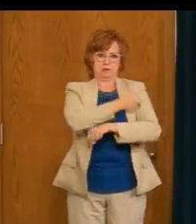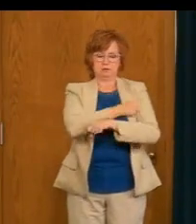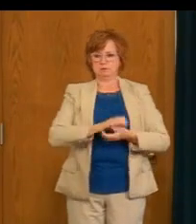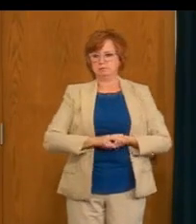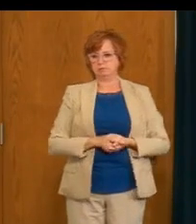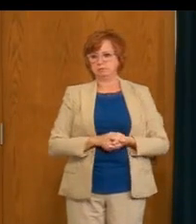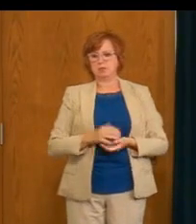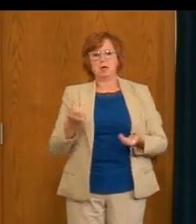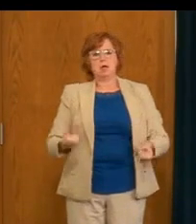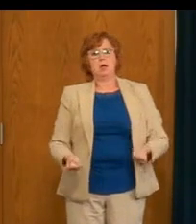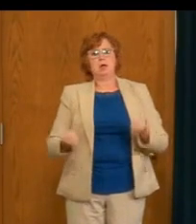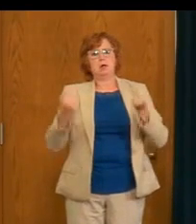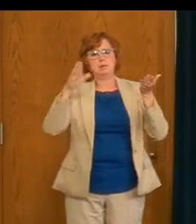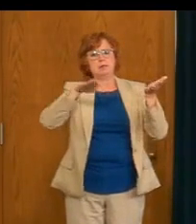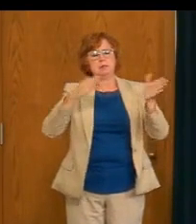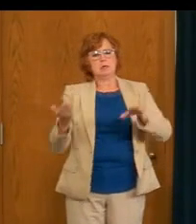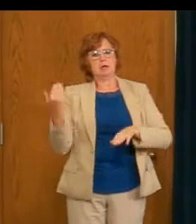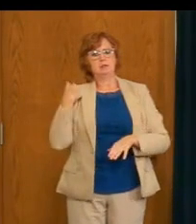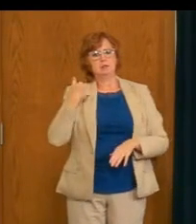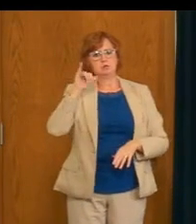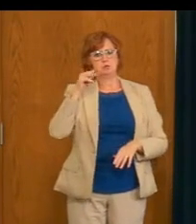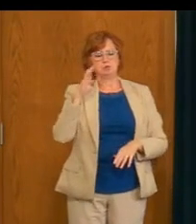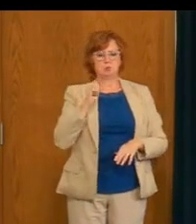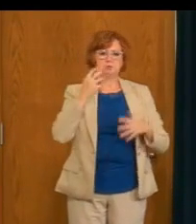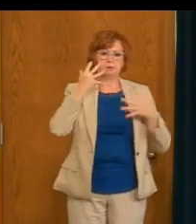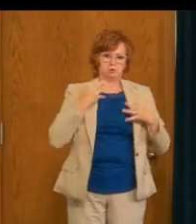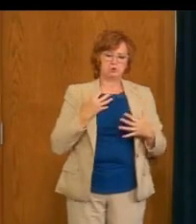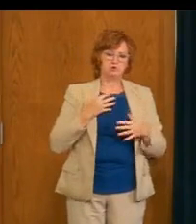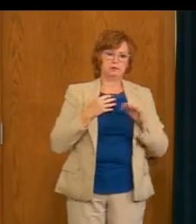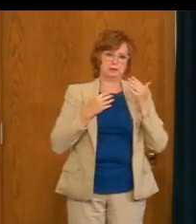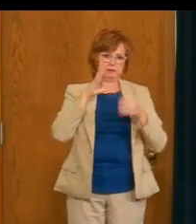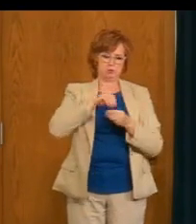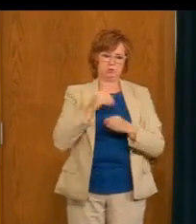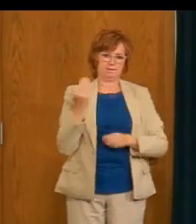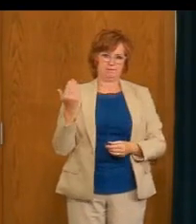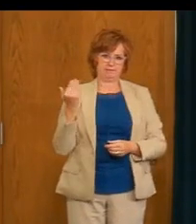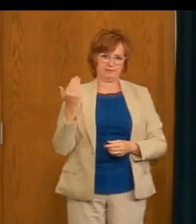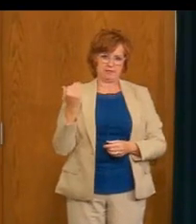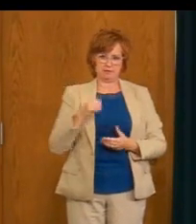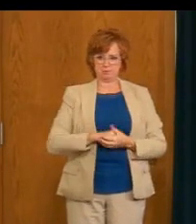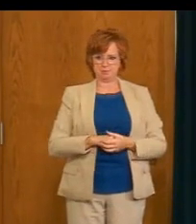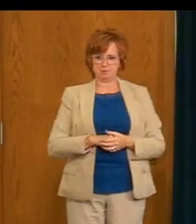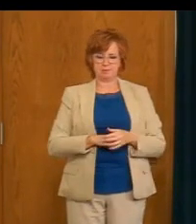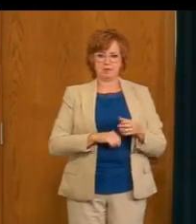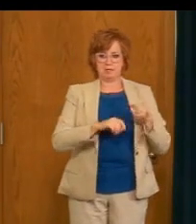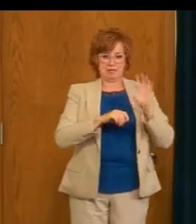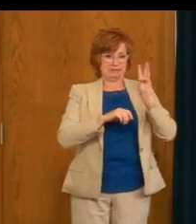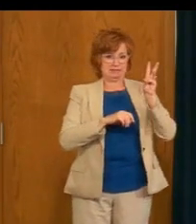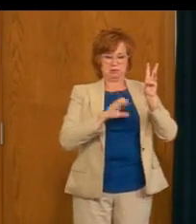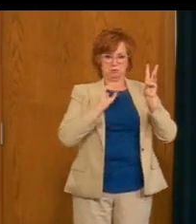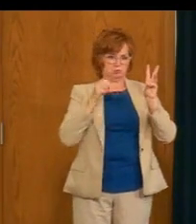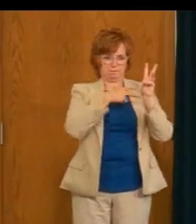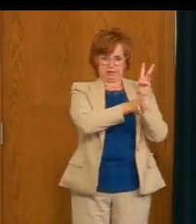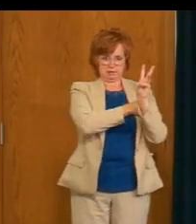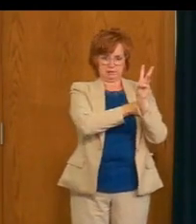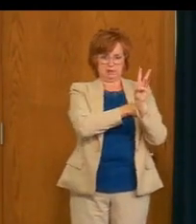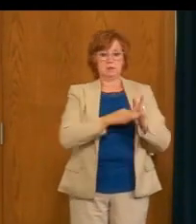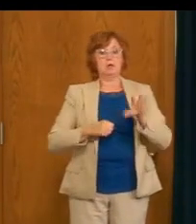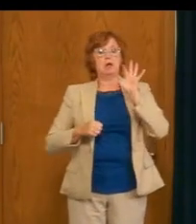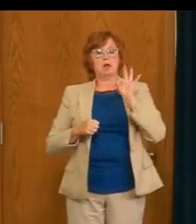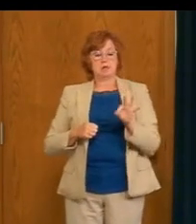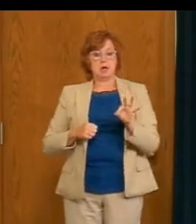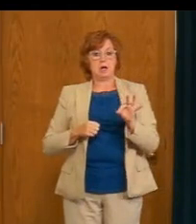15 deaths in June, unfortunately, 6 or 40% in those who are unvaccinated, 9 in